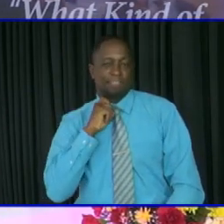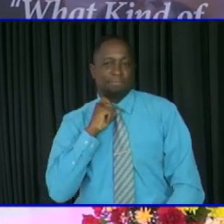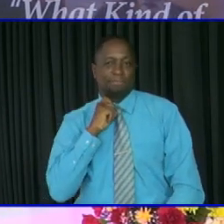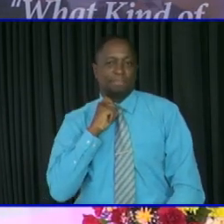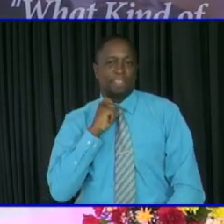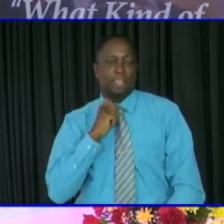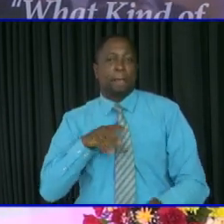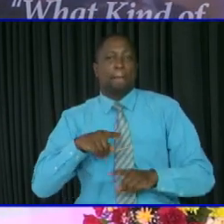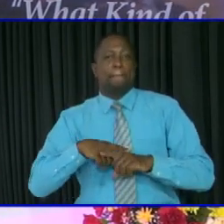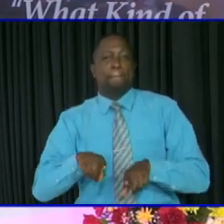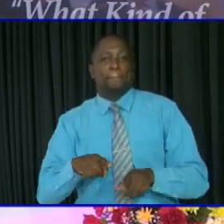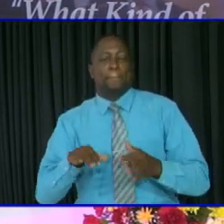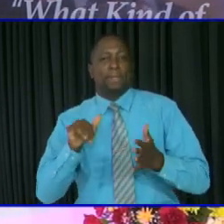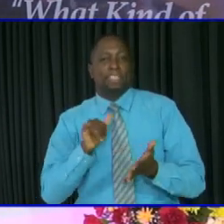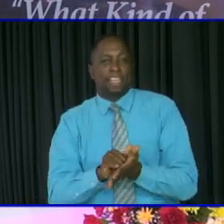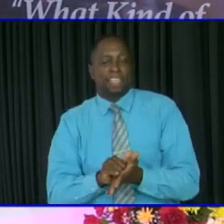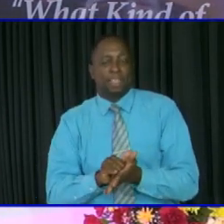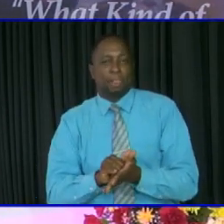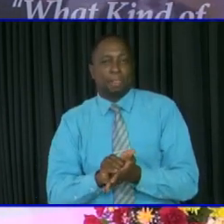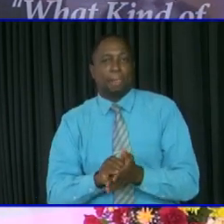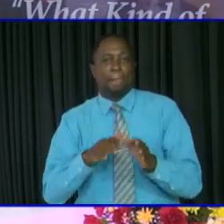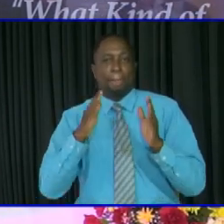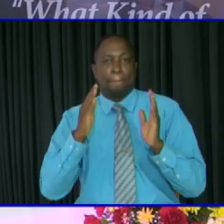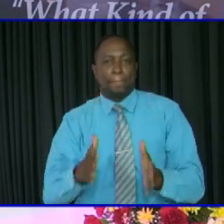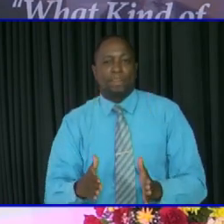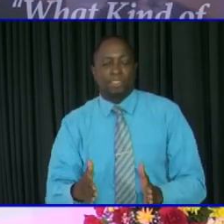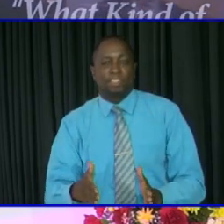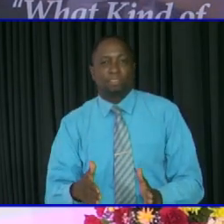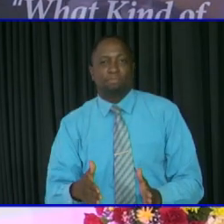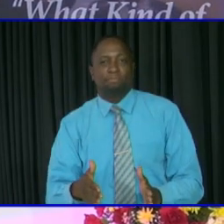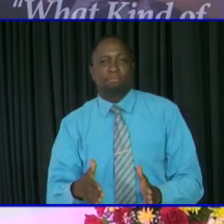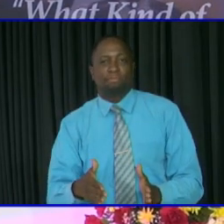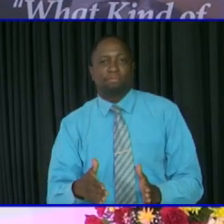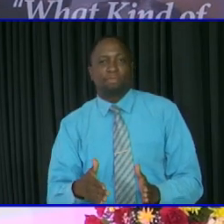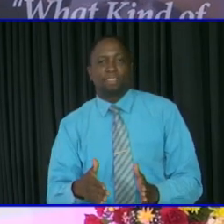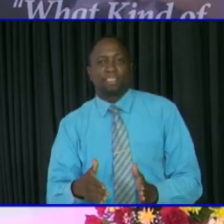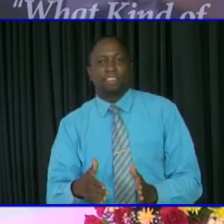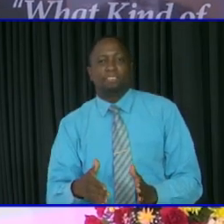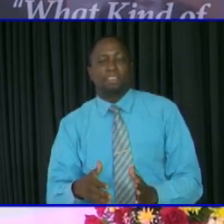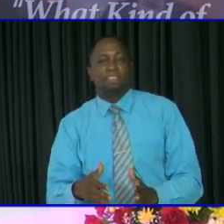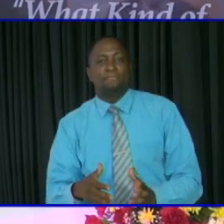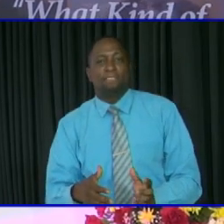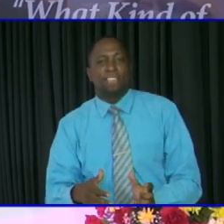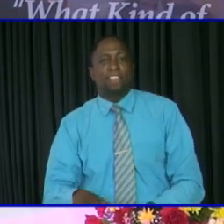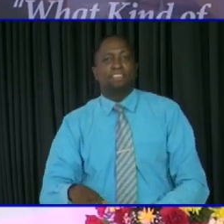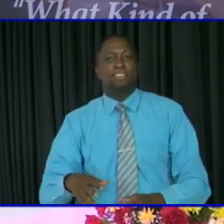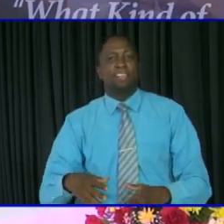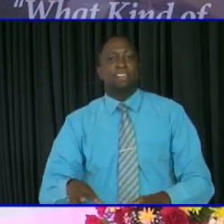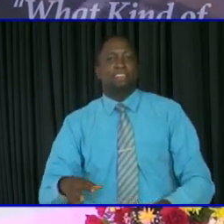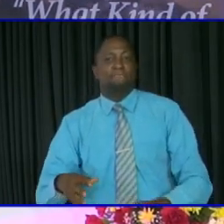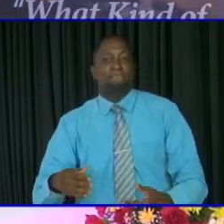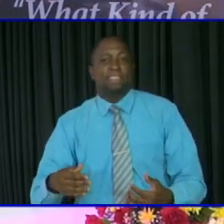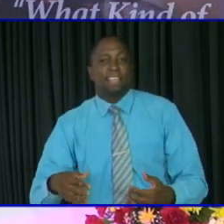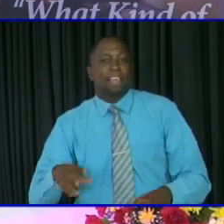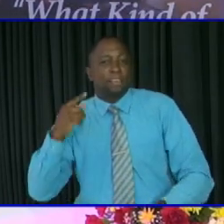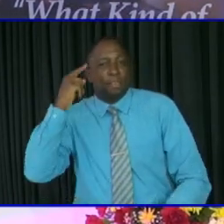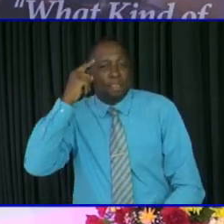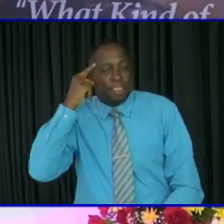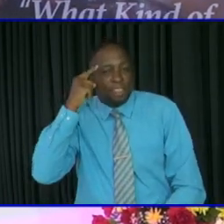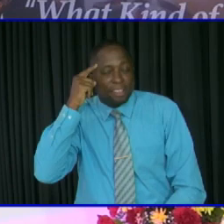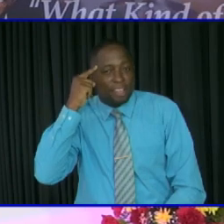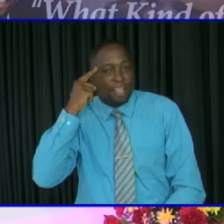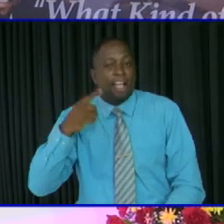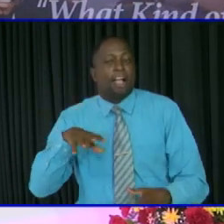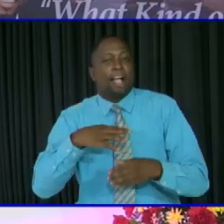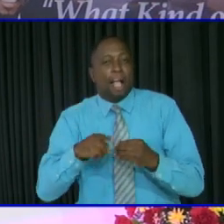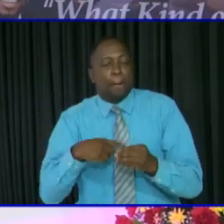person commits sexual immorality in his or her mind. That person, my beloved brothers and sisters,